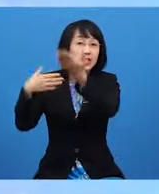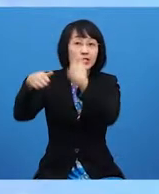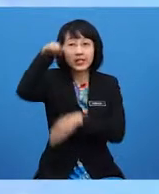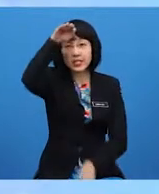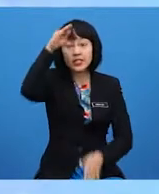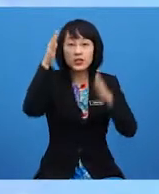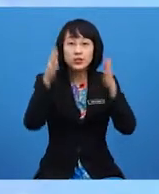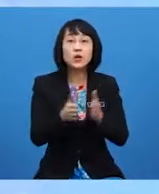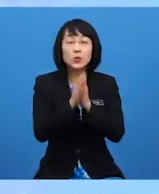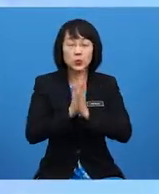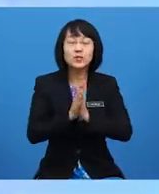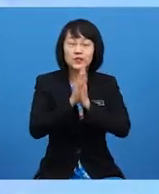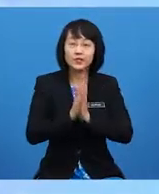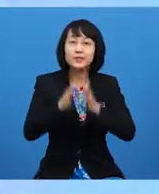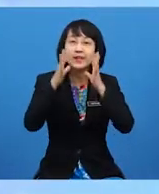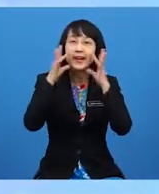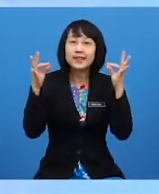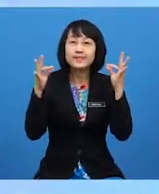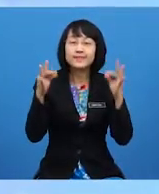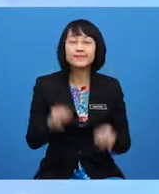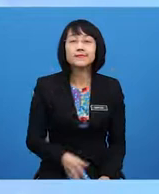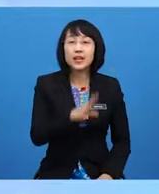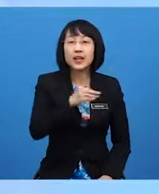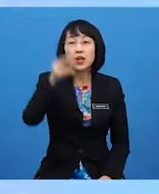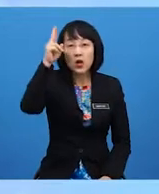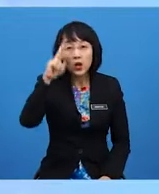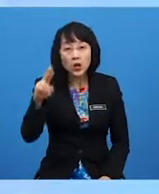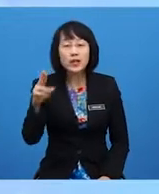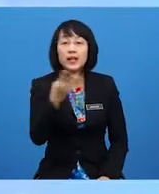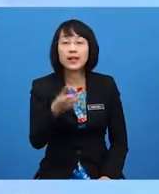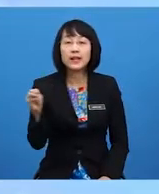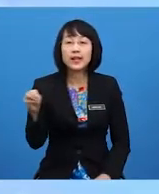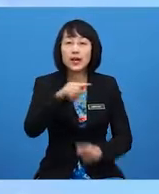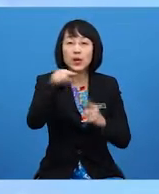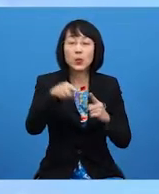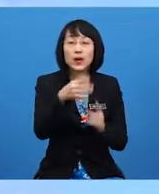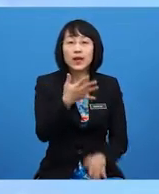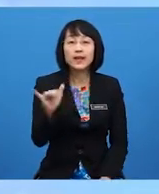that cats are magical creatures that brought good luck to their owners.